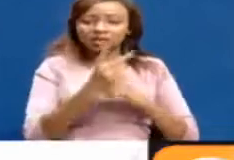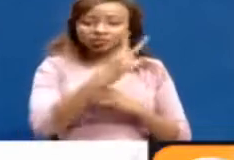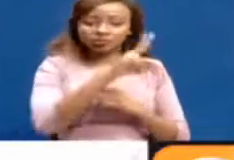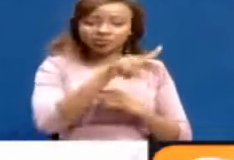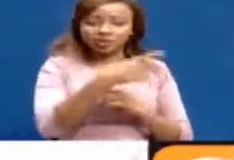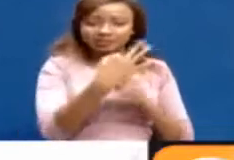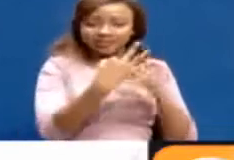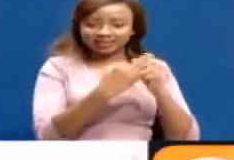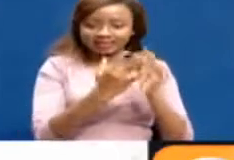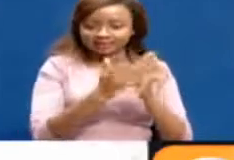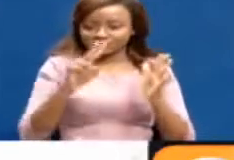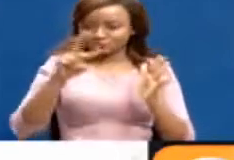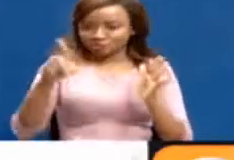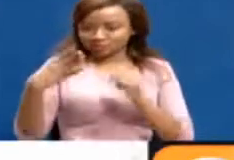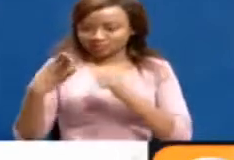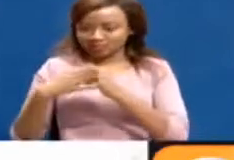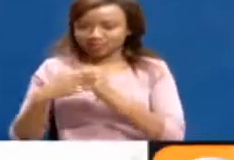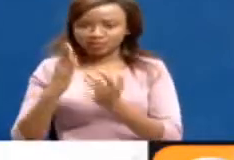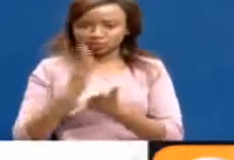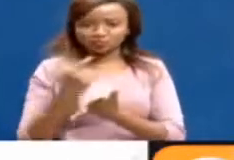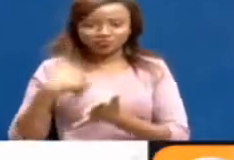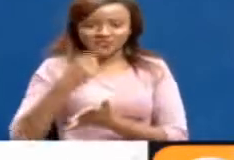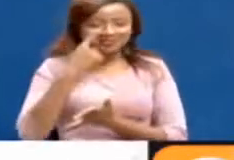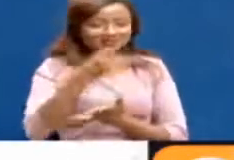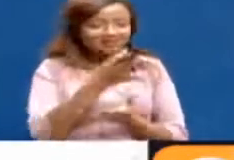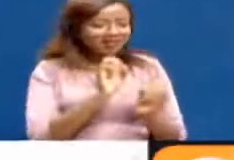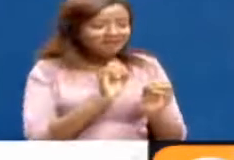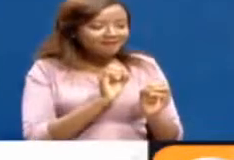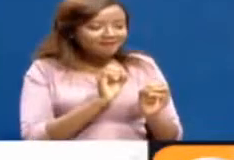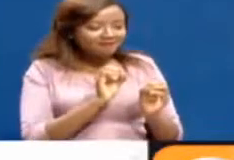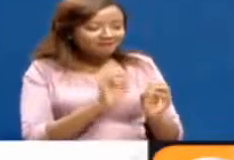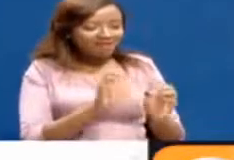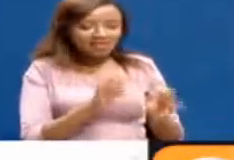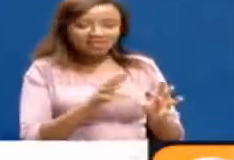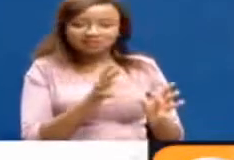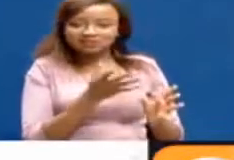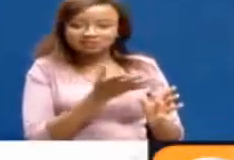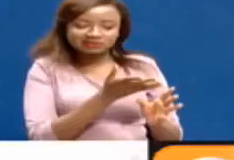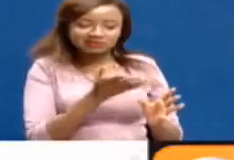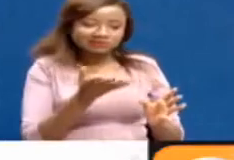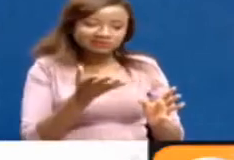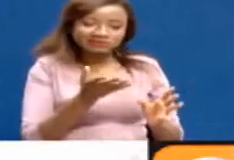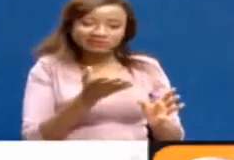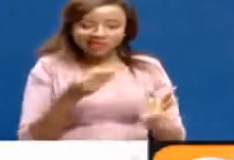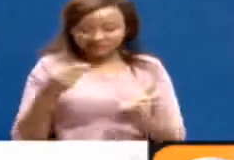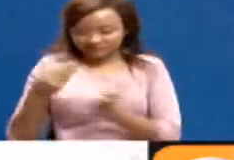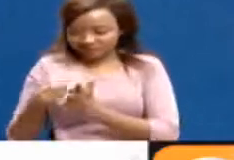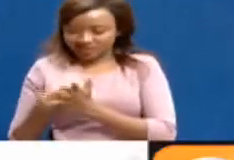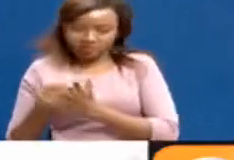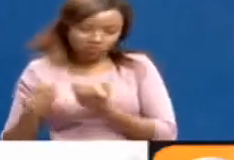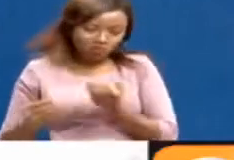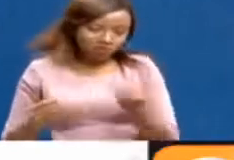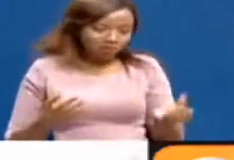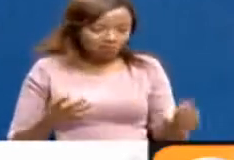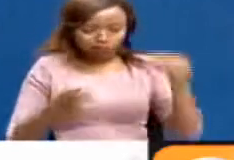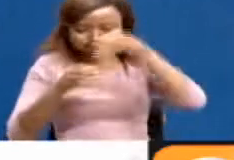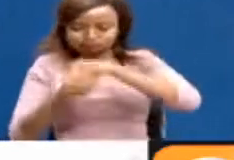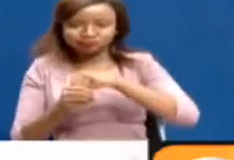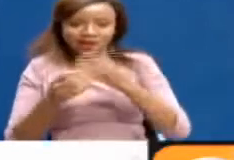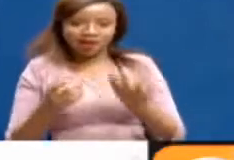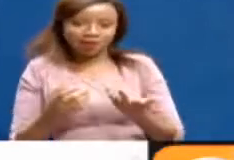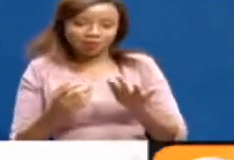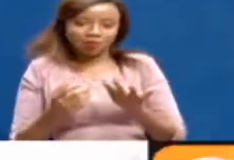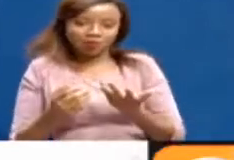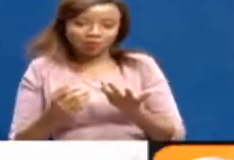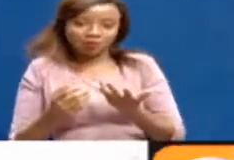call financial inclusion of the informal sector. Because financial inclusion for the informal sector, and remember, many of them had not been banked. Many of